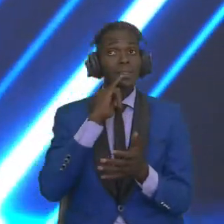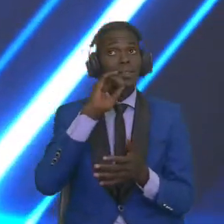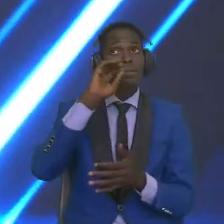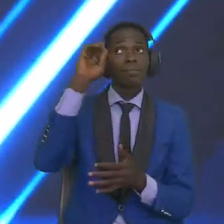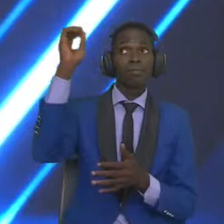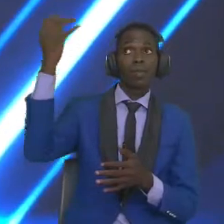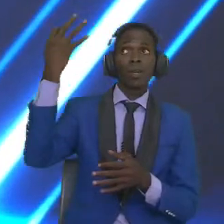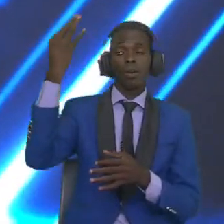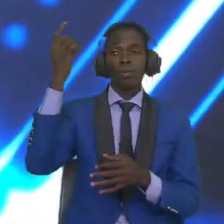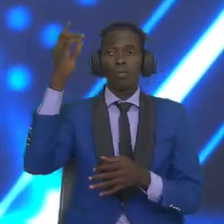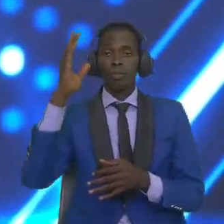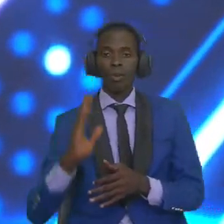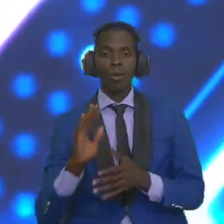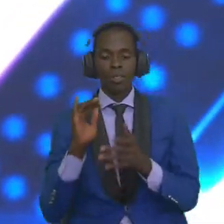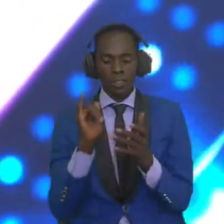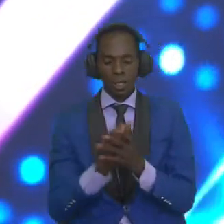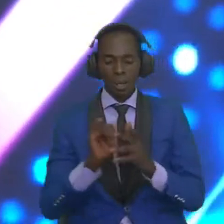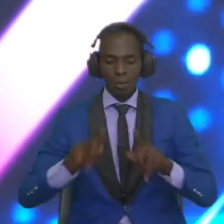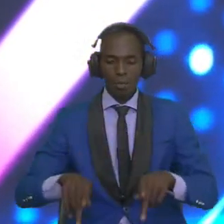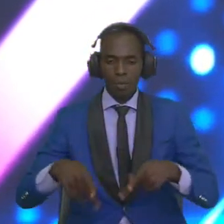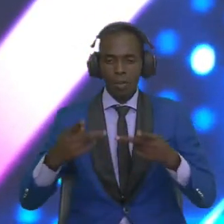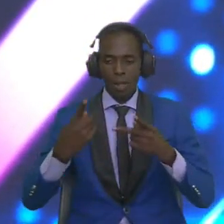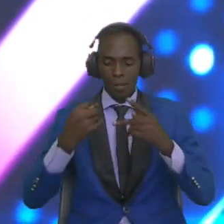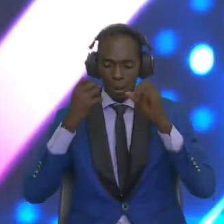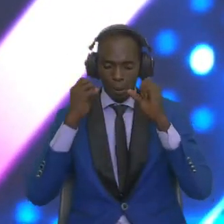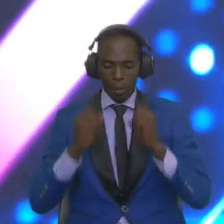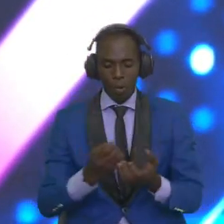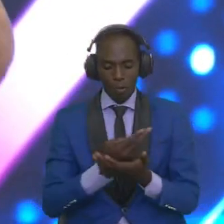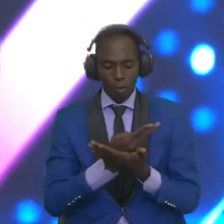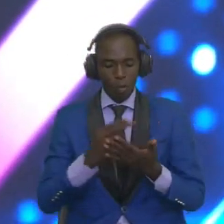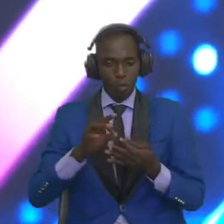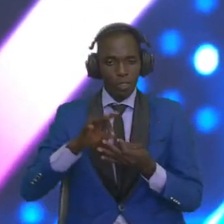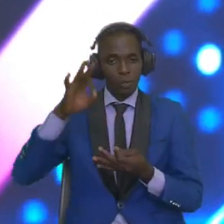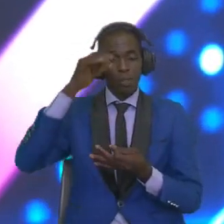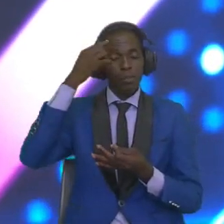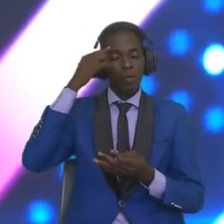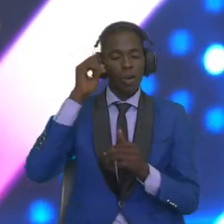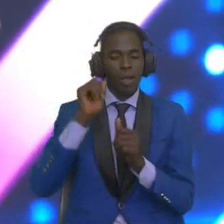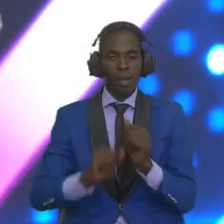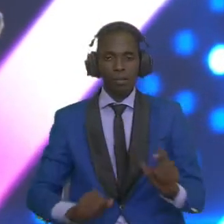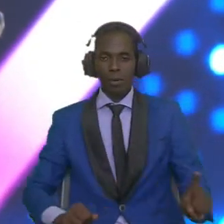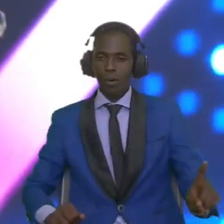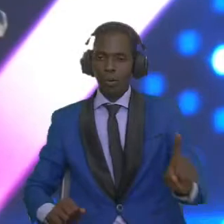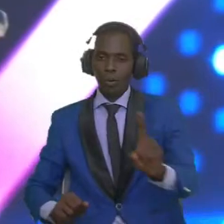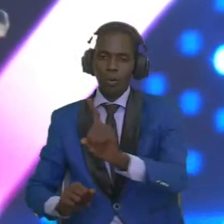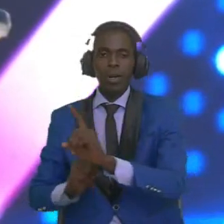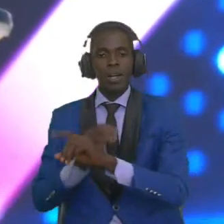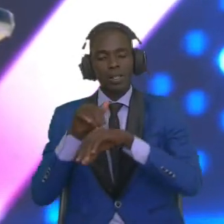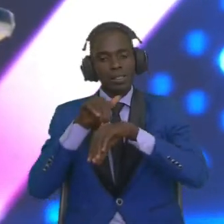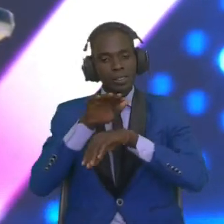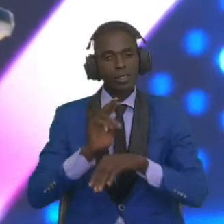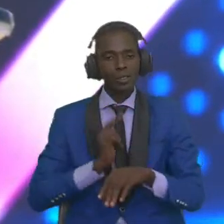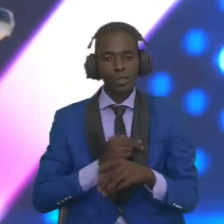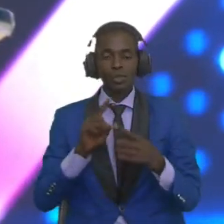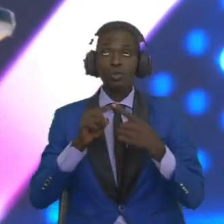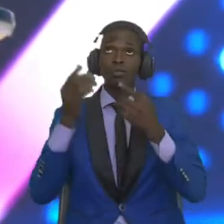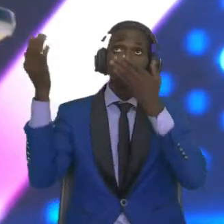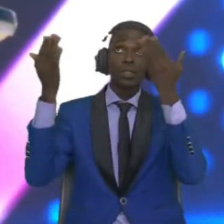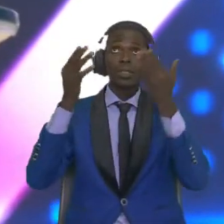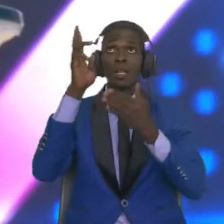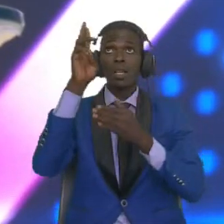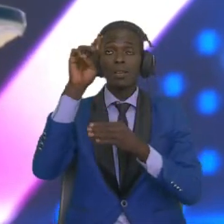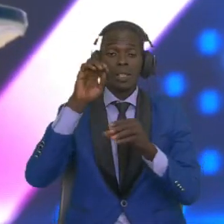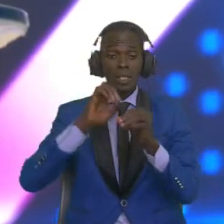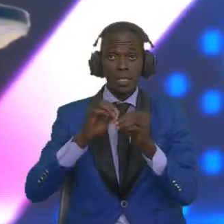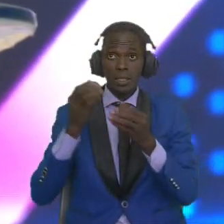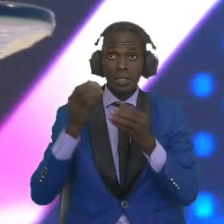the power of the Holy Ghost for everyone. And then he sends us to serve him. And in the service